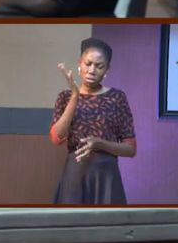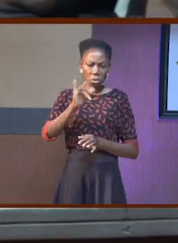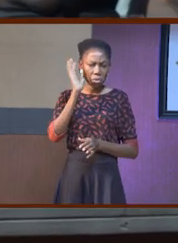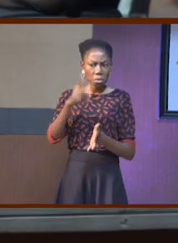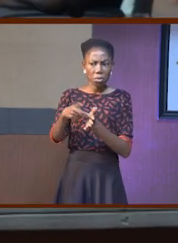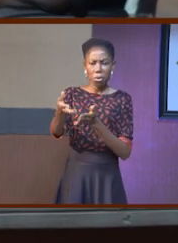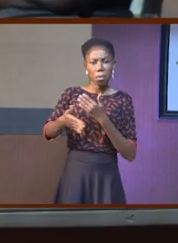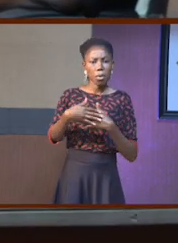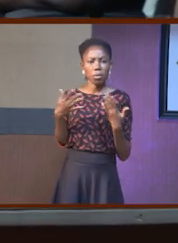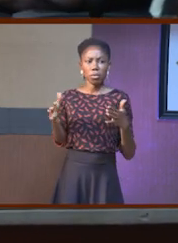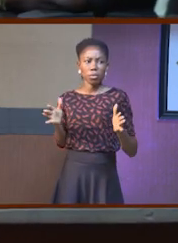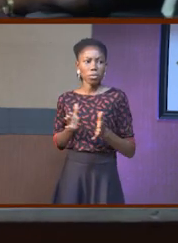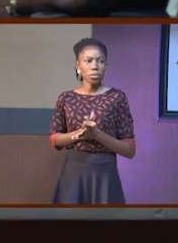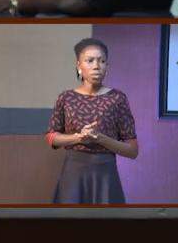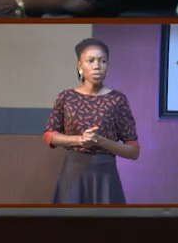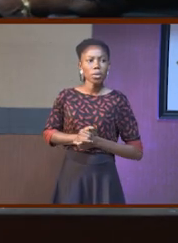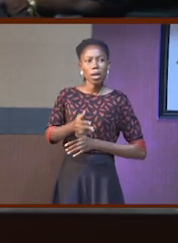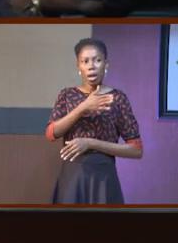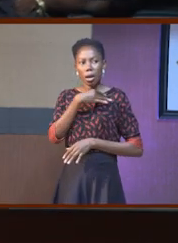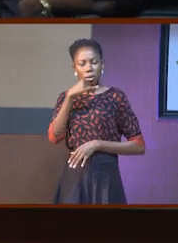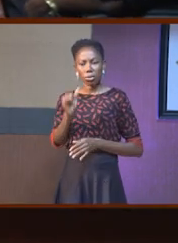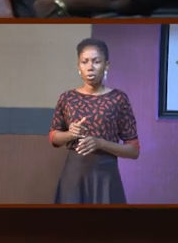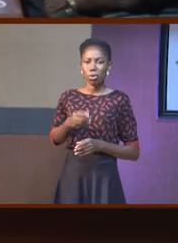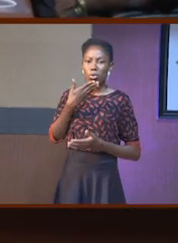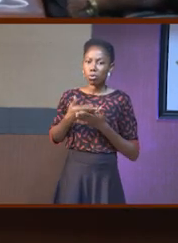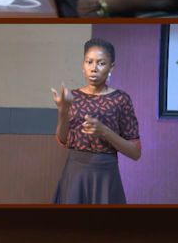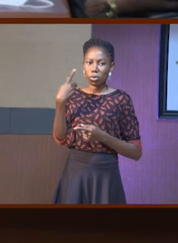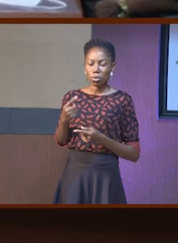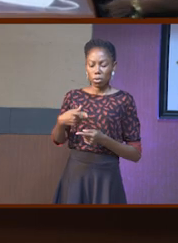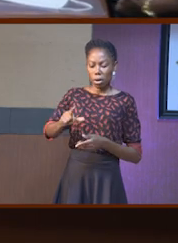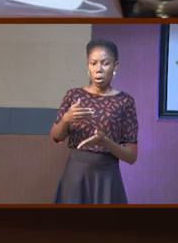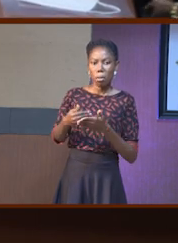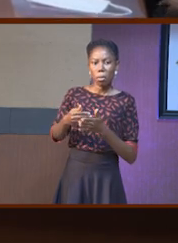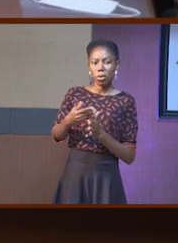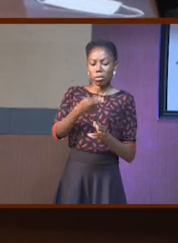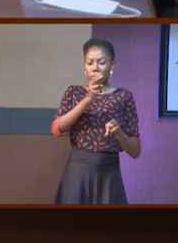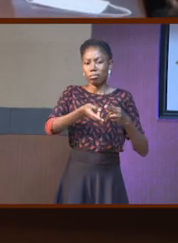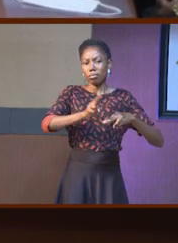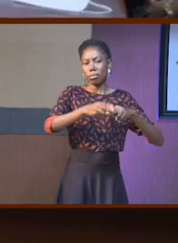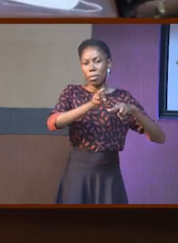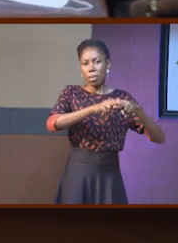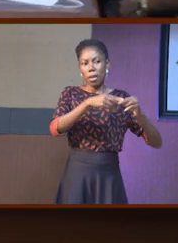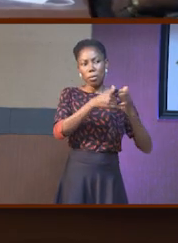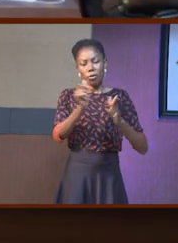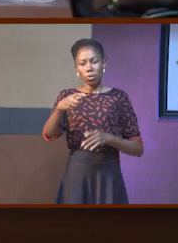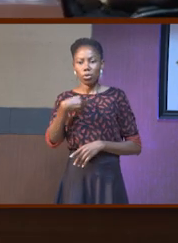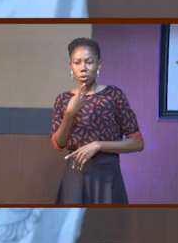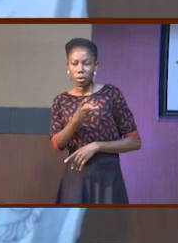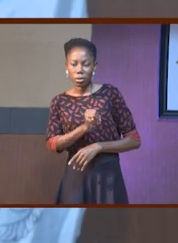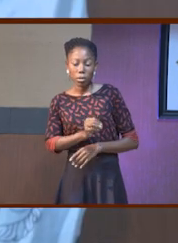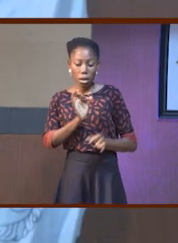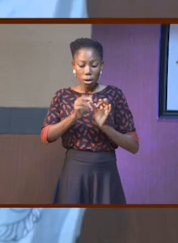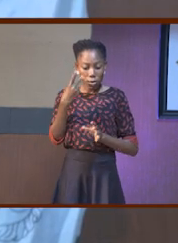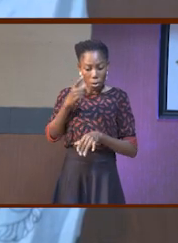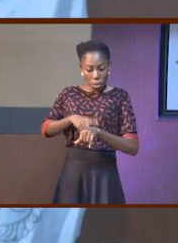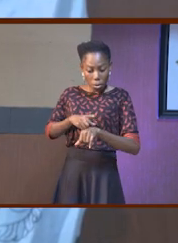paid. And it's not good to let the money pile up before letting the guarantor know. The minute he